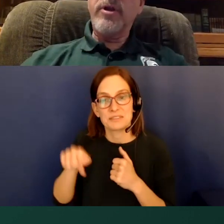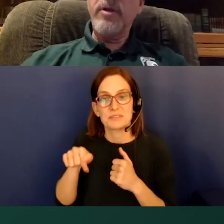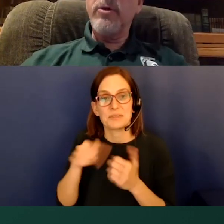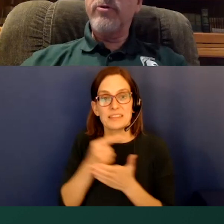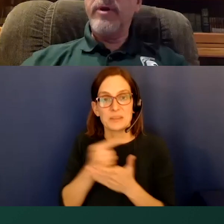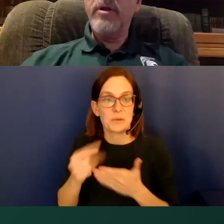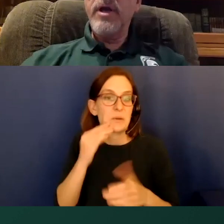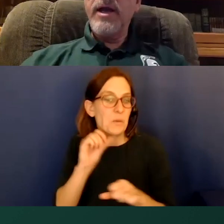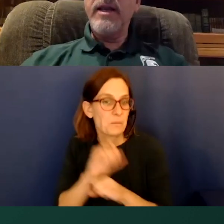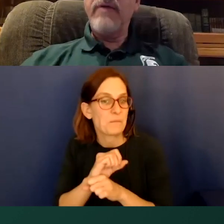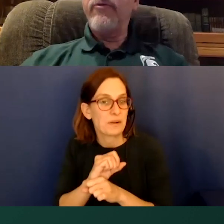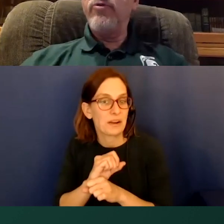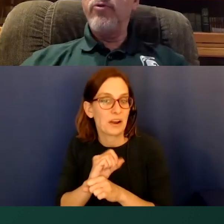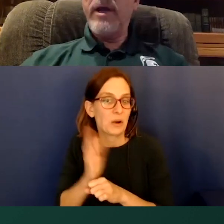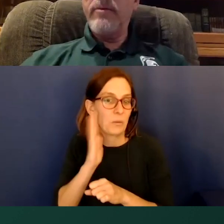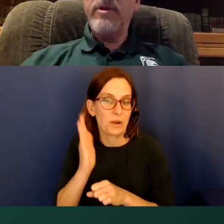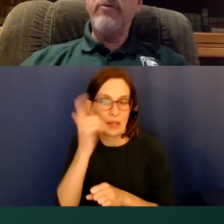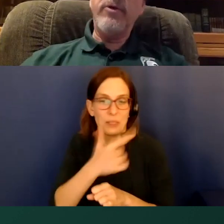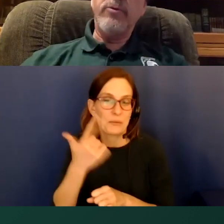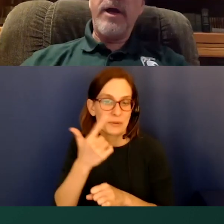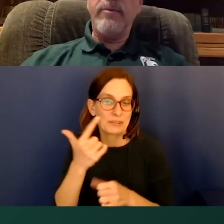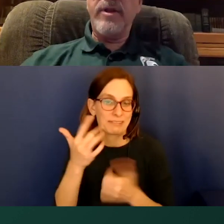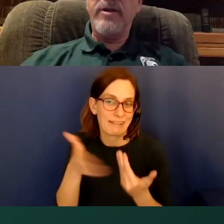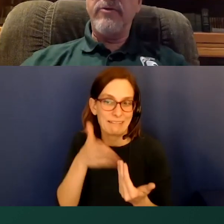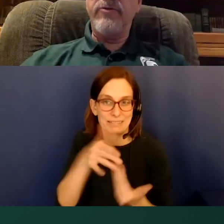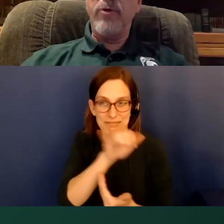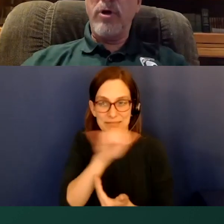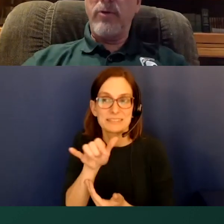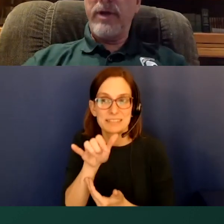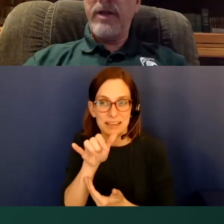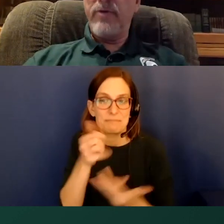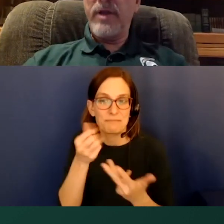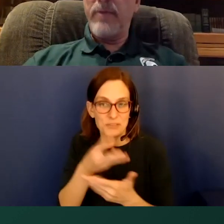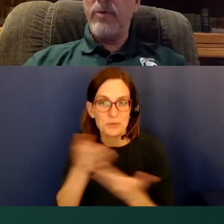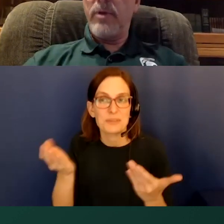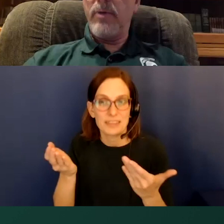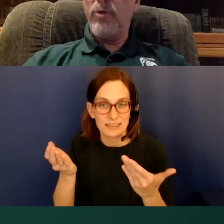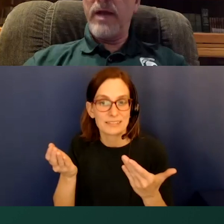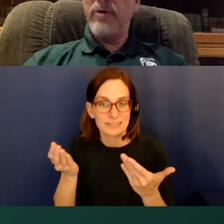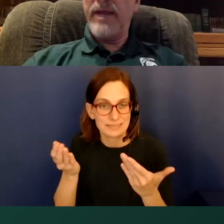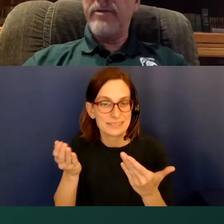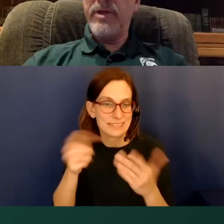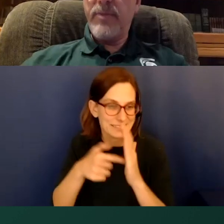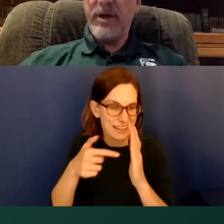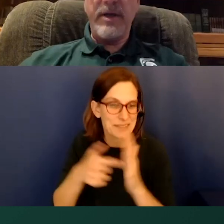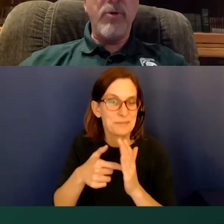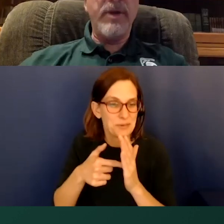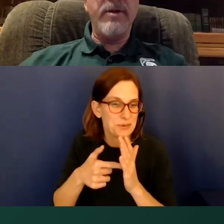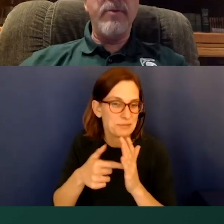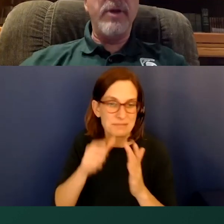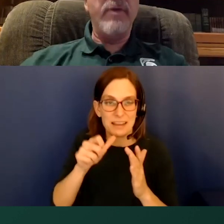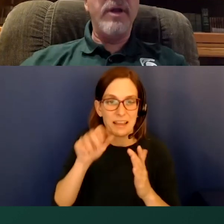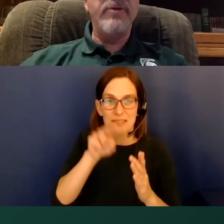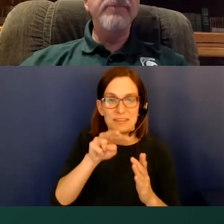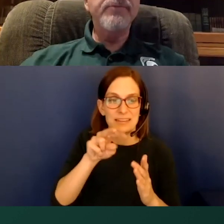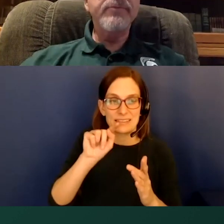will look similar to this. It'll have a few new items and a few items that have gone away. Like, for example, we're not looking at the teapot anymore because